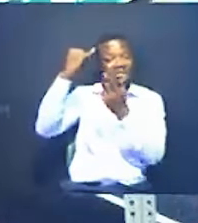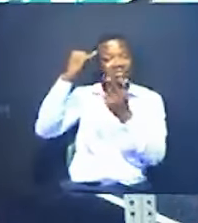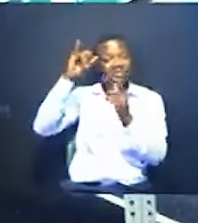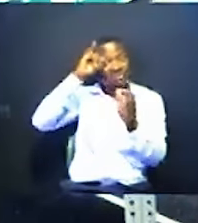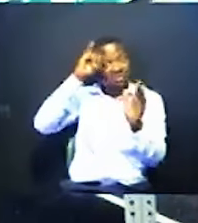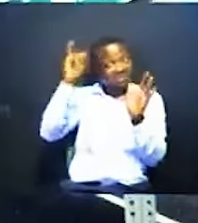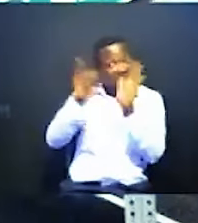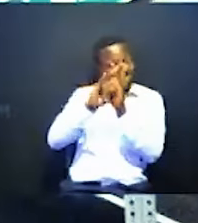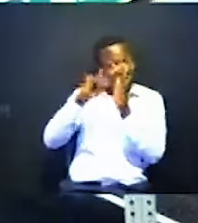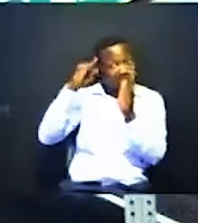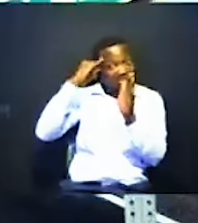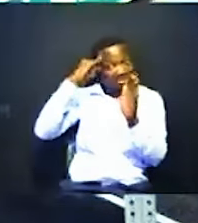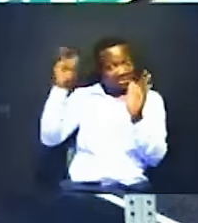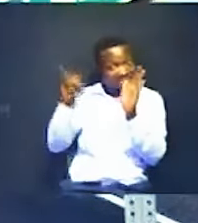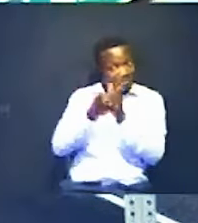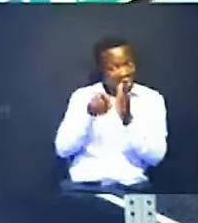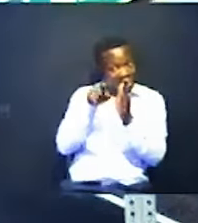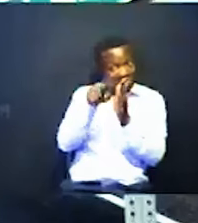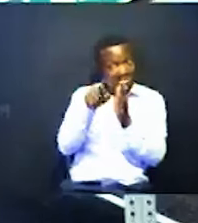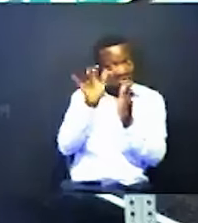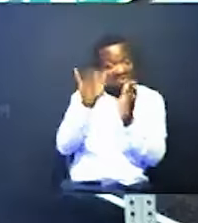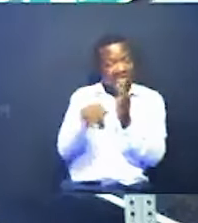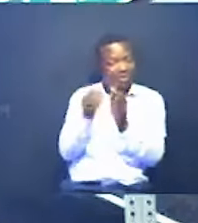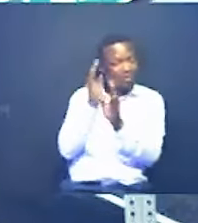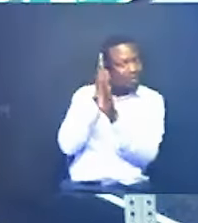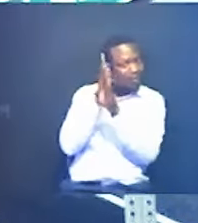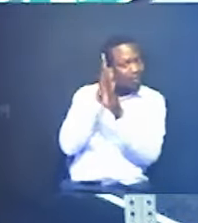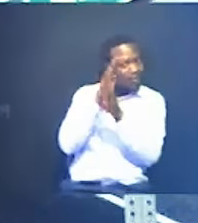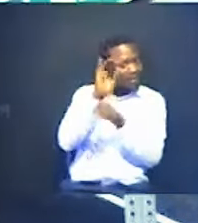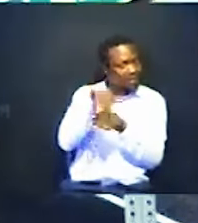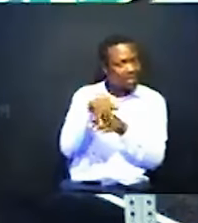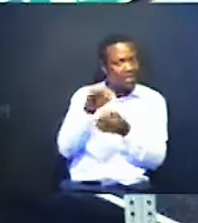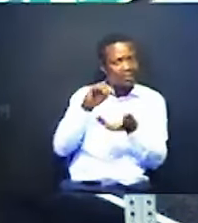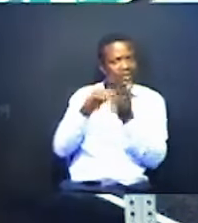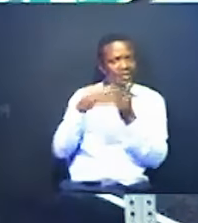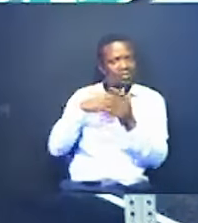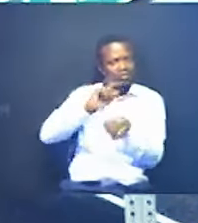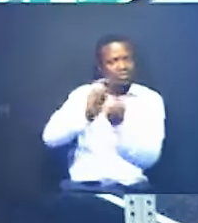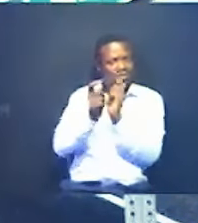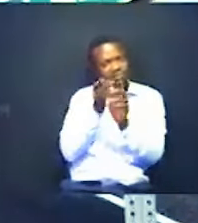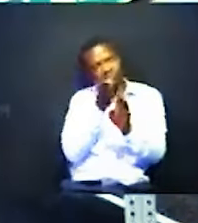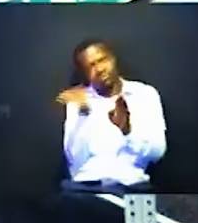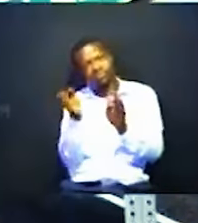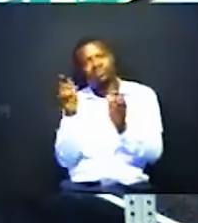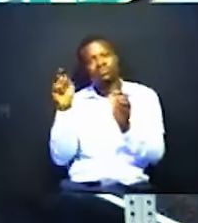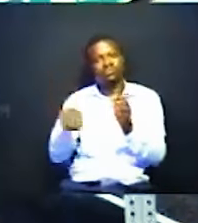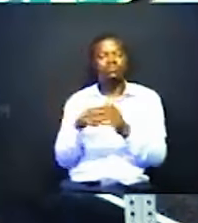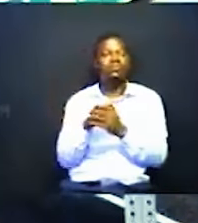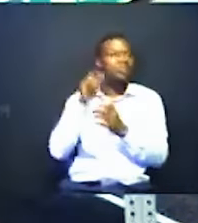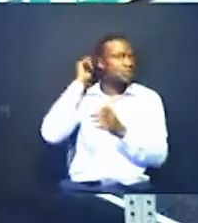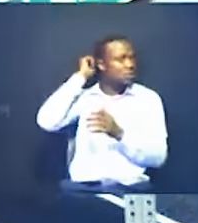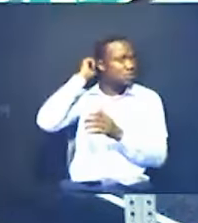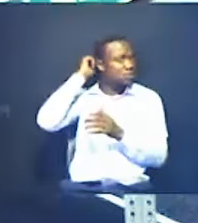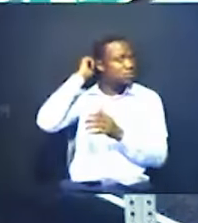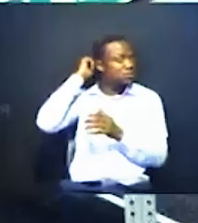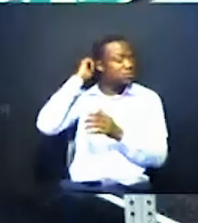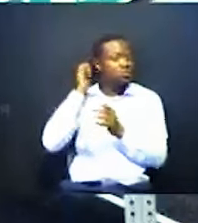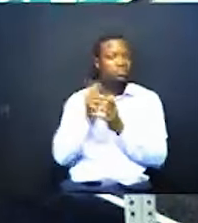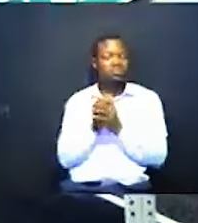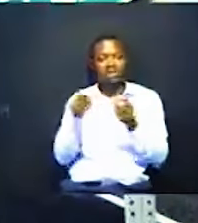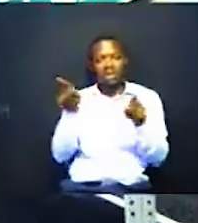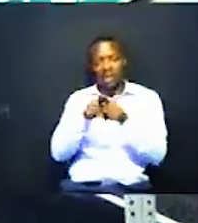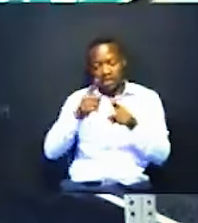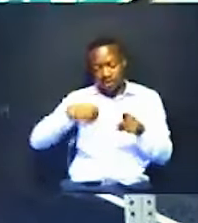know any susuo anase niya bribiemu ya bomodin se ya bejies yetine yenu.